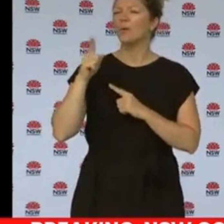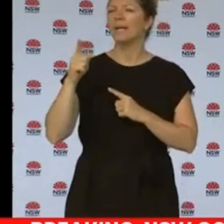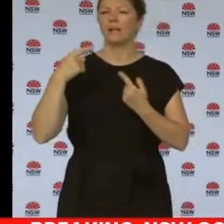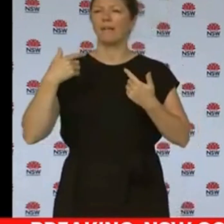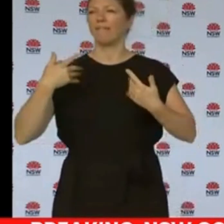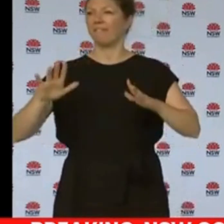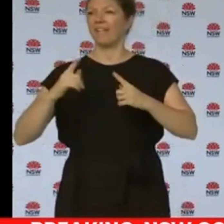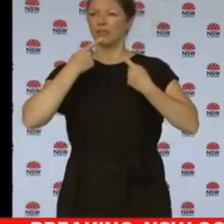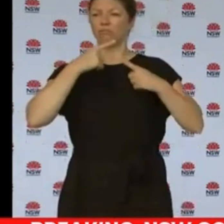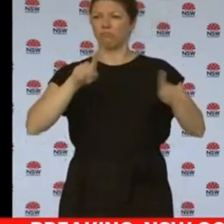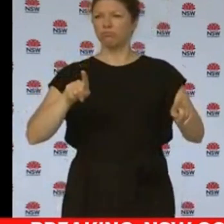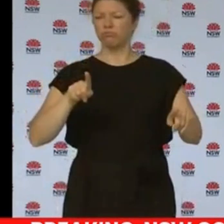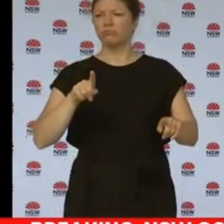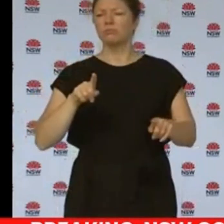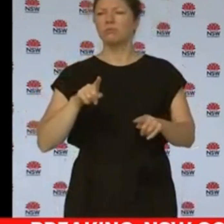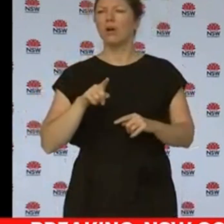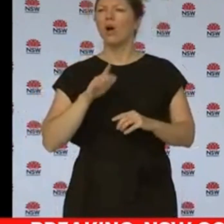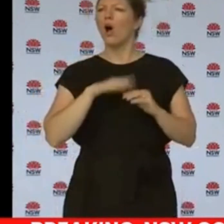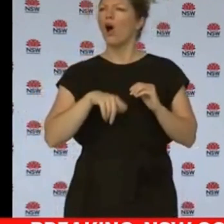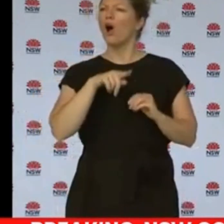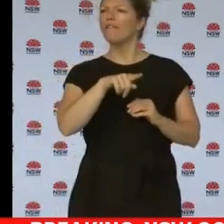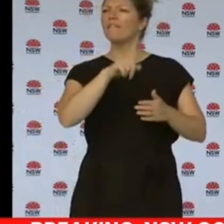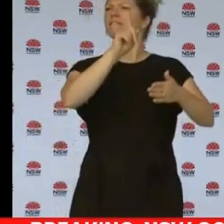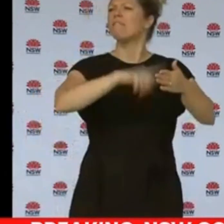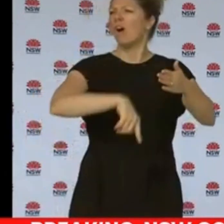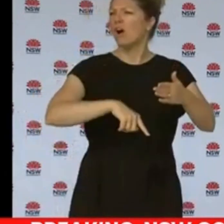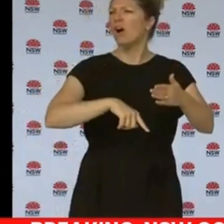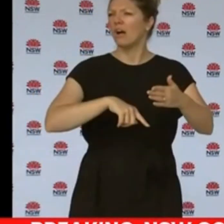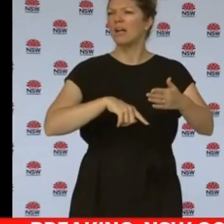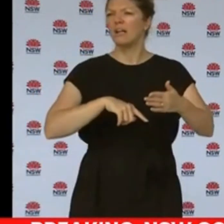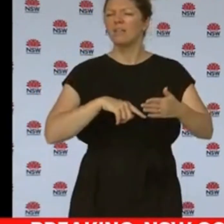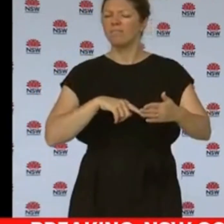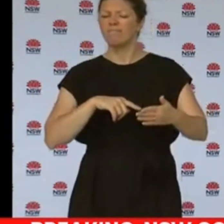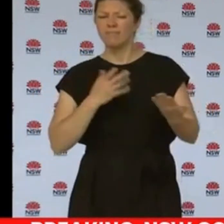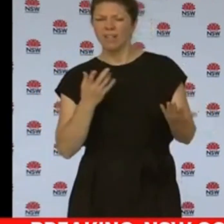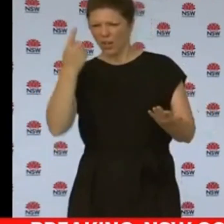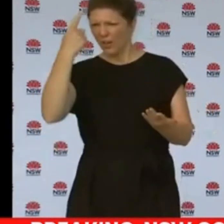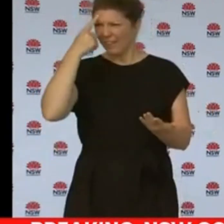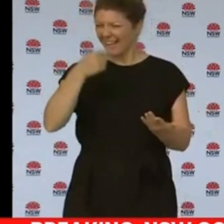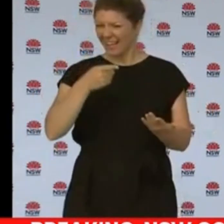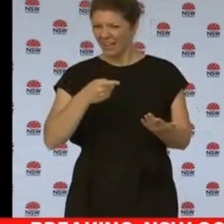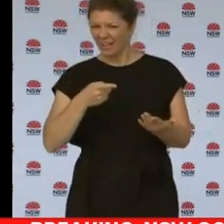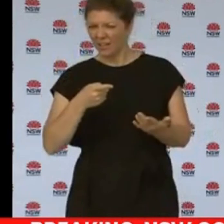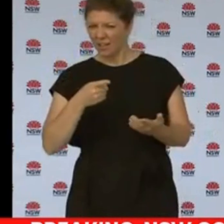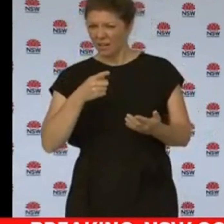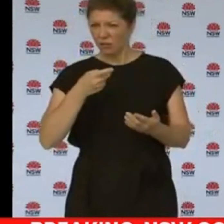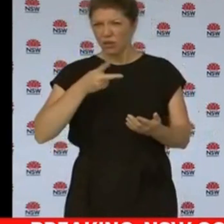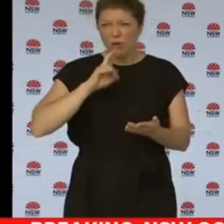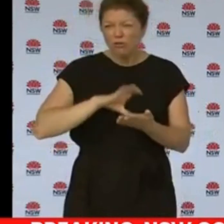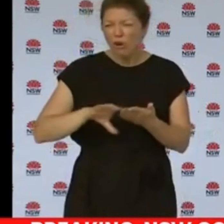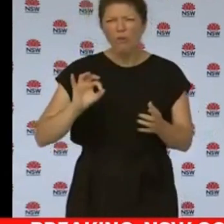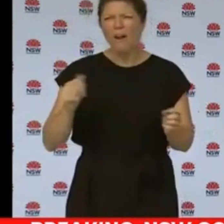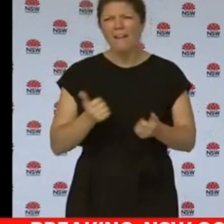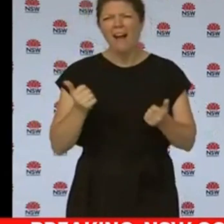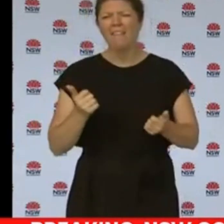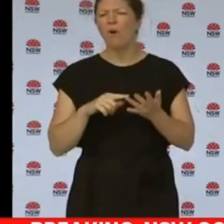be breaching public health orders in relation to the fact that a $5,000 fine for a venue may not be sufficient. What's your view on